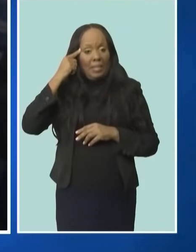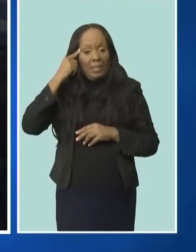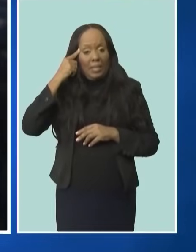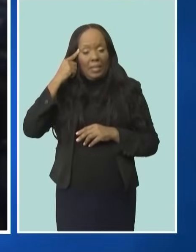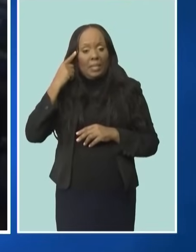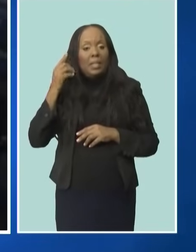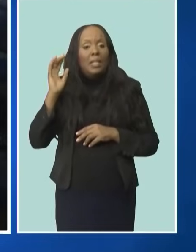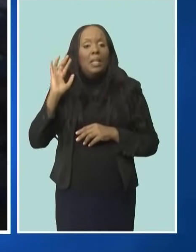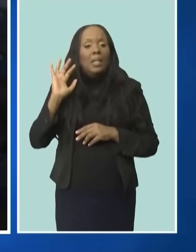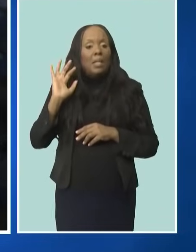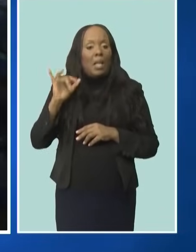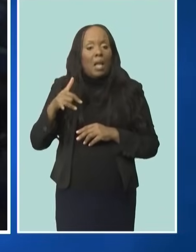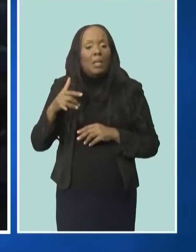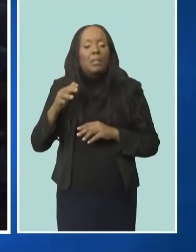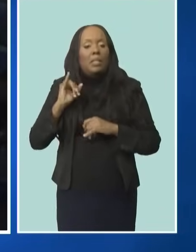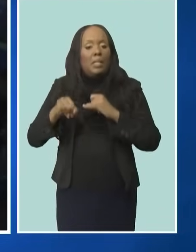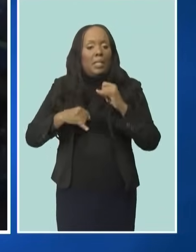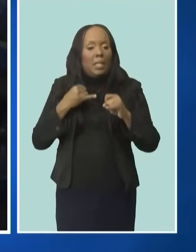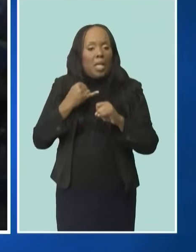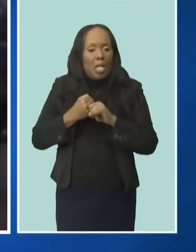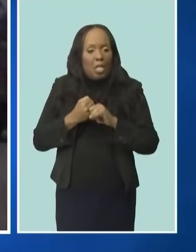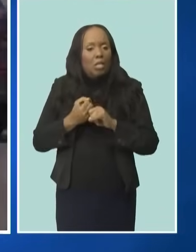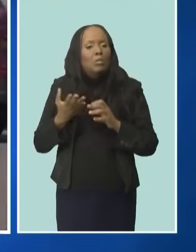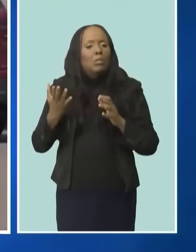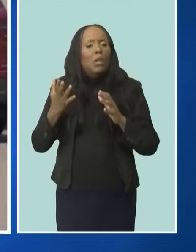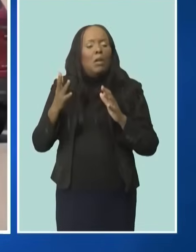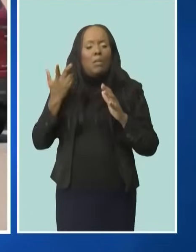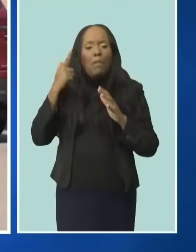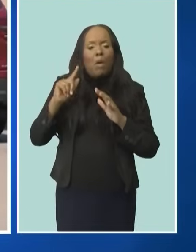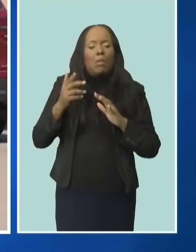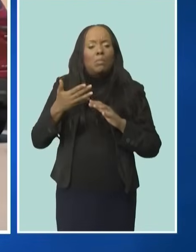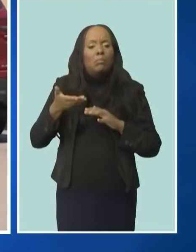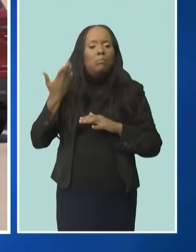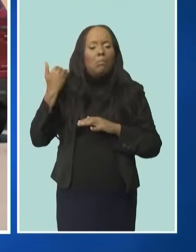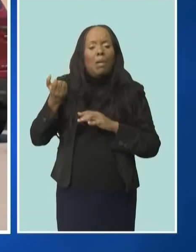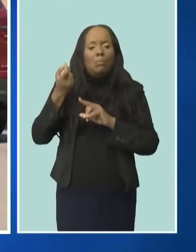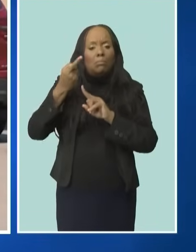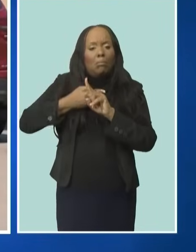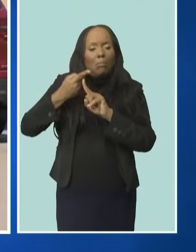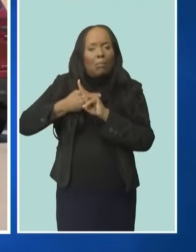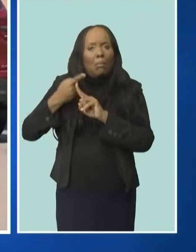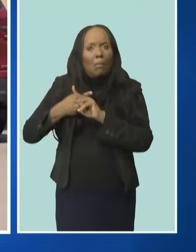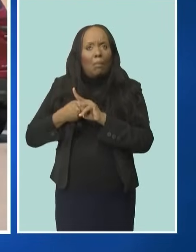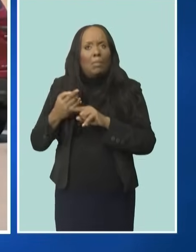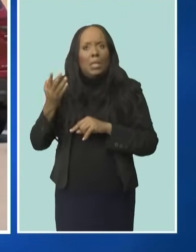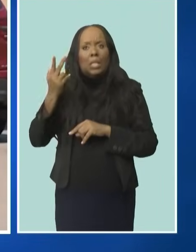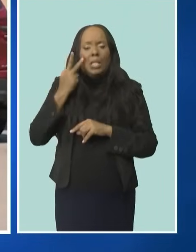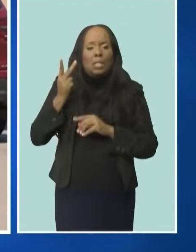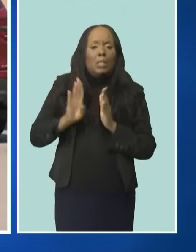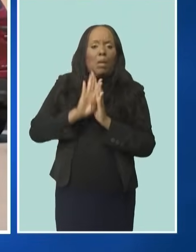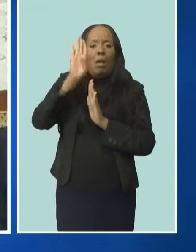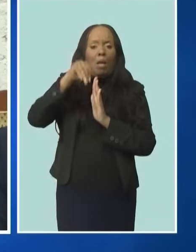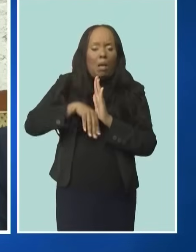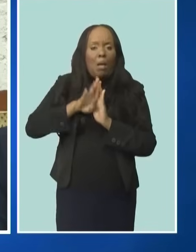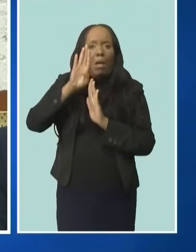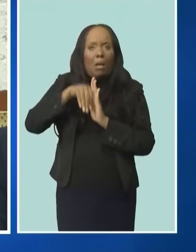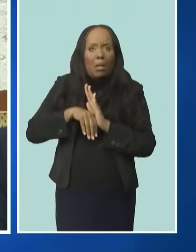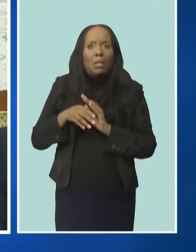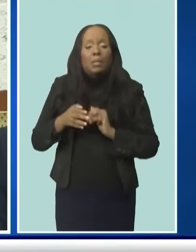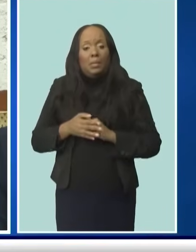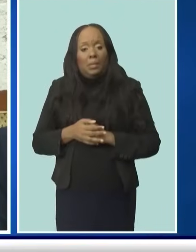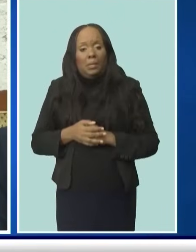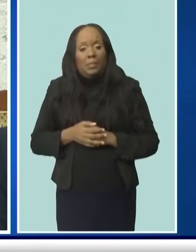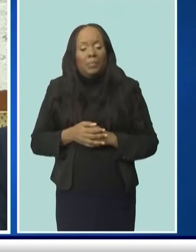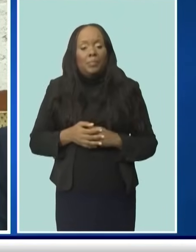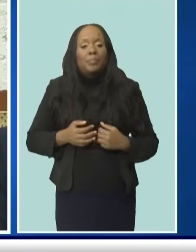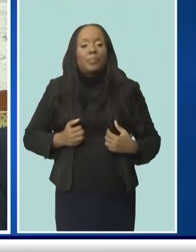$3.40 is reflective of turbulence within the international trade markets over the past few months. And therefore, the extent to